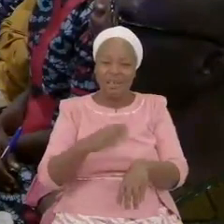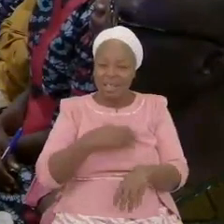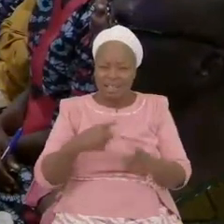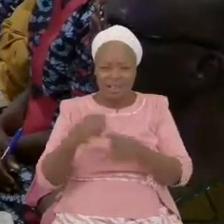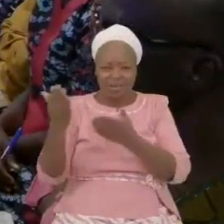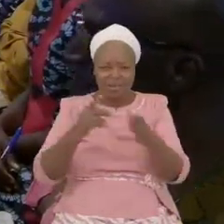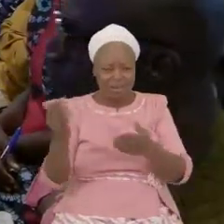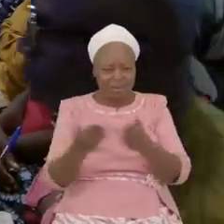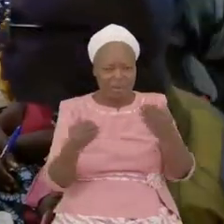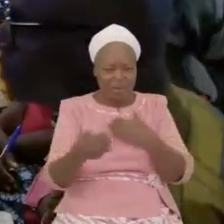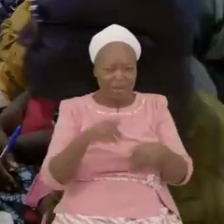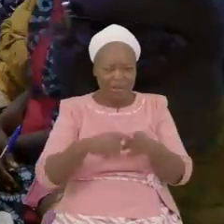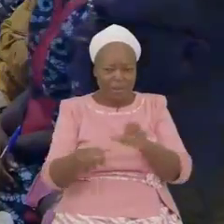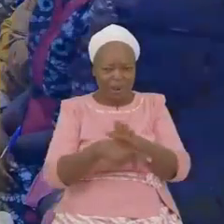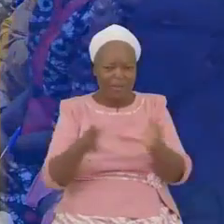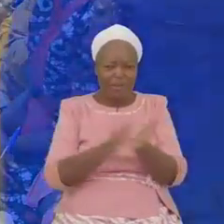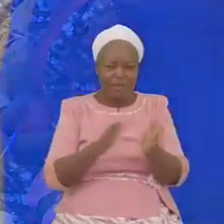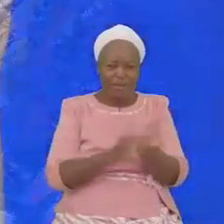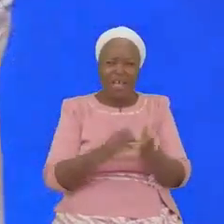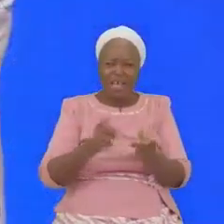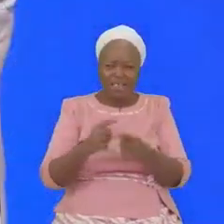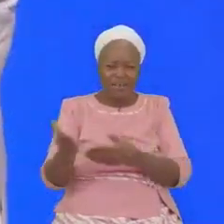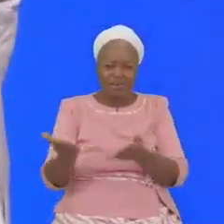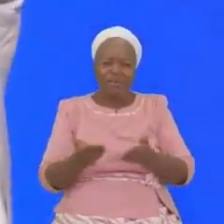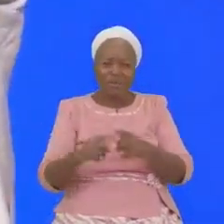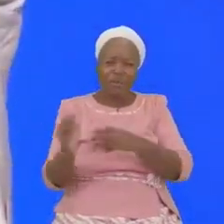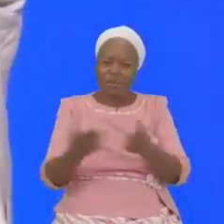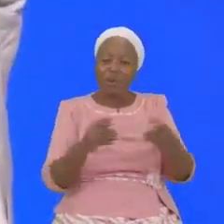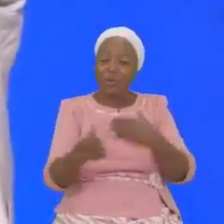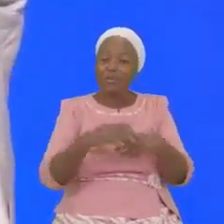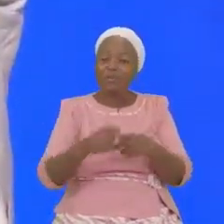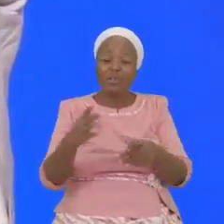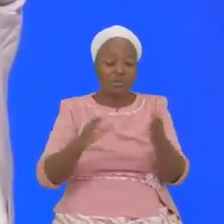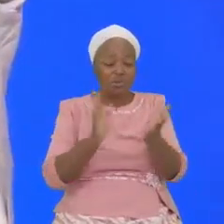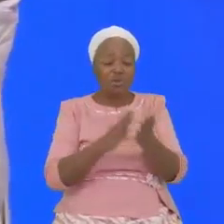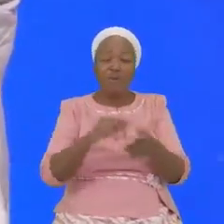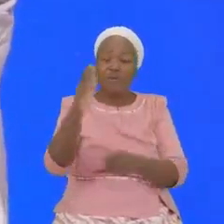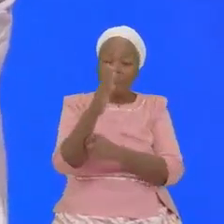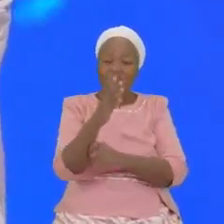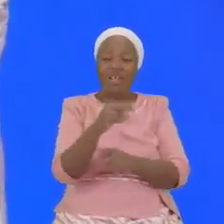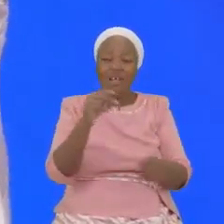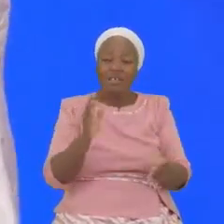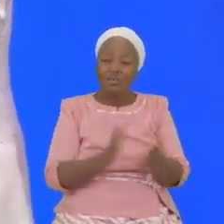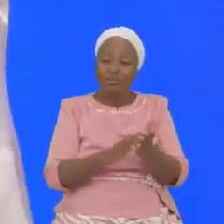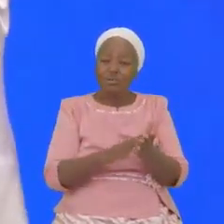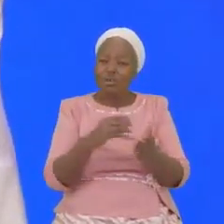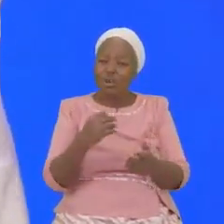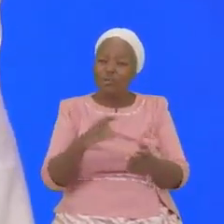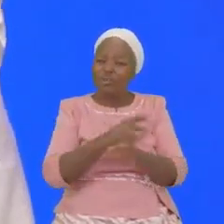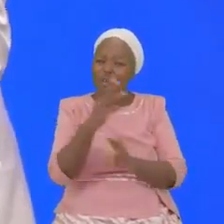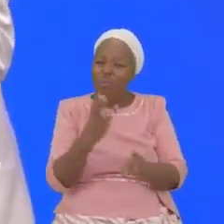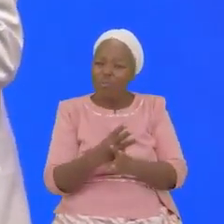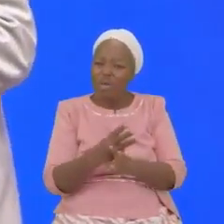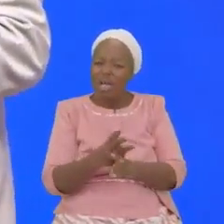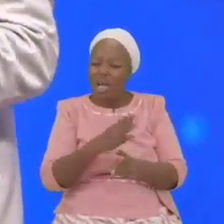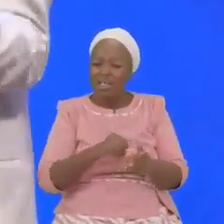school. They want to bring you back to the school of the flesh and the school of the world and the school of